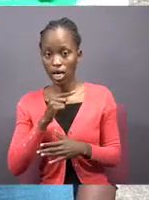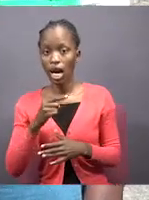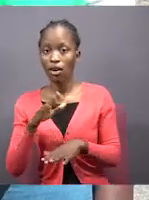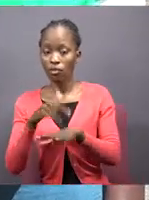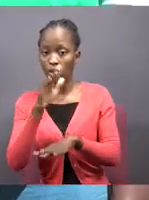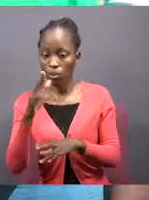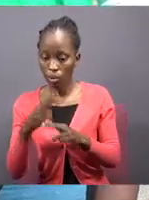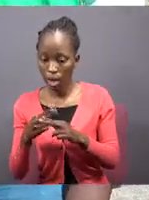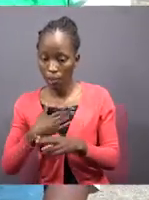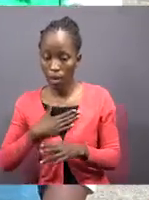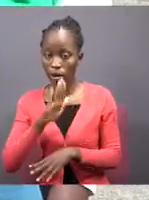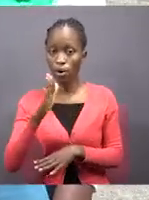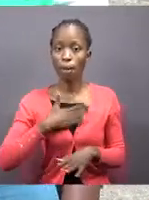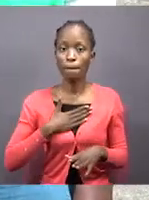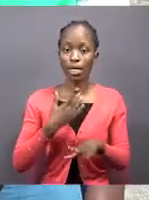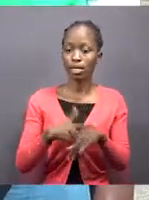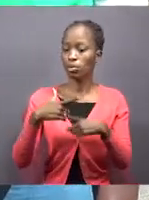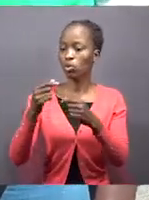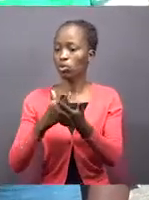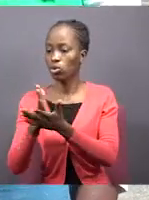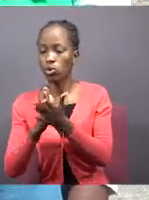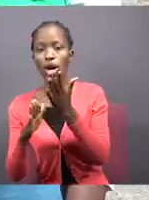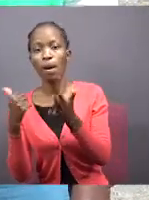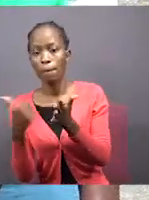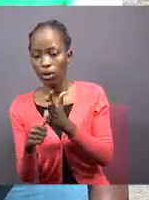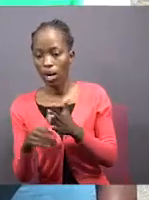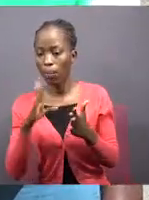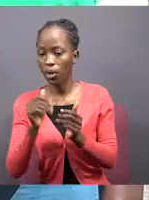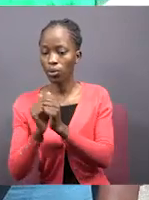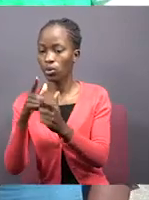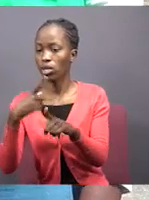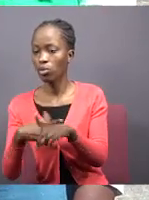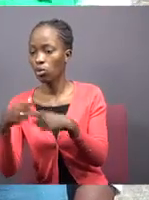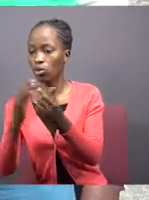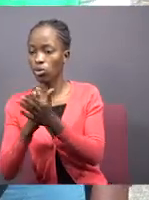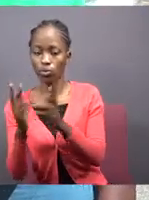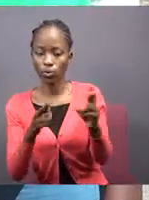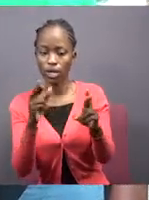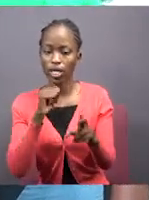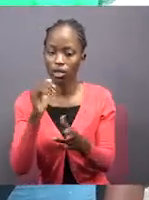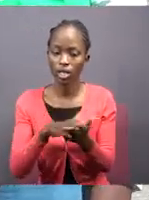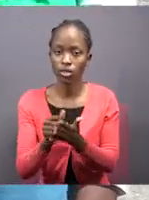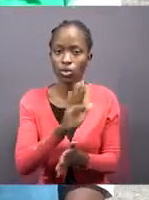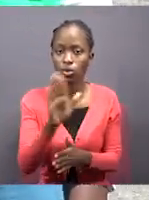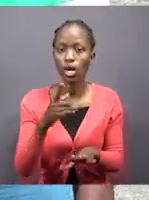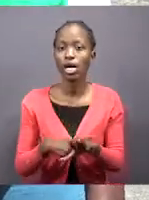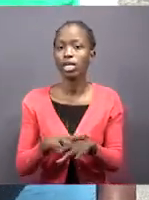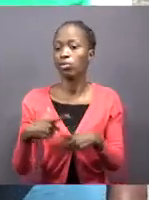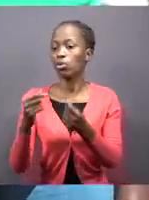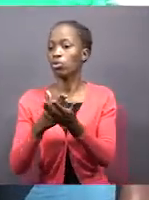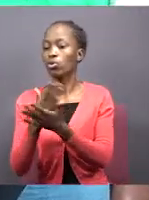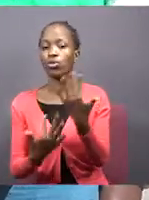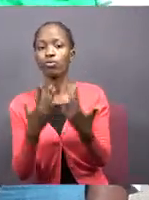are mine. When you pass through the waters, I will be with you. And when you pass through the rivers, they will not sweep over you. When you walk through the fire, you will